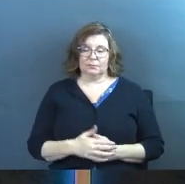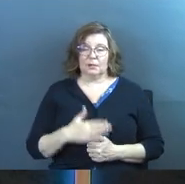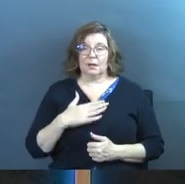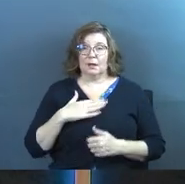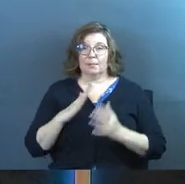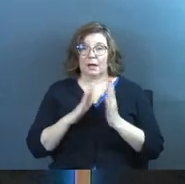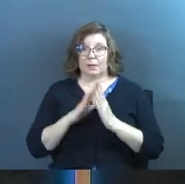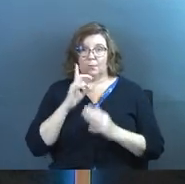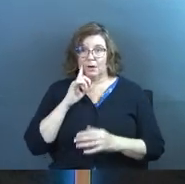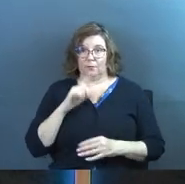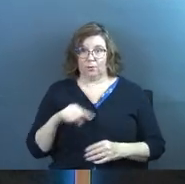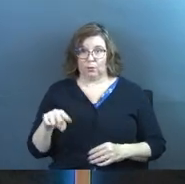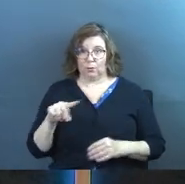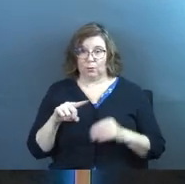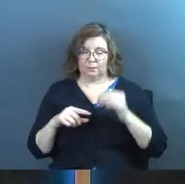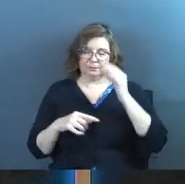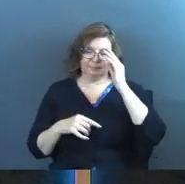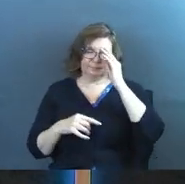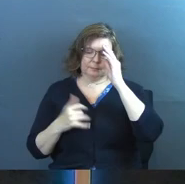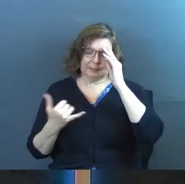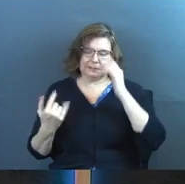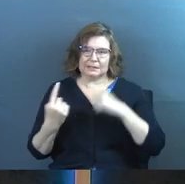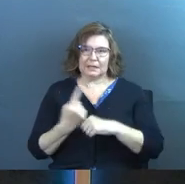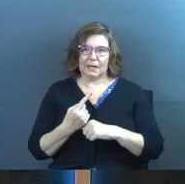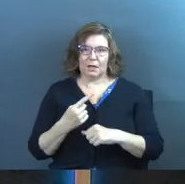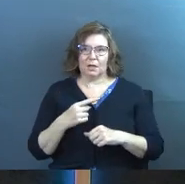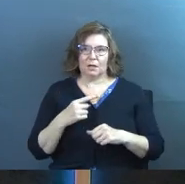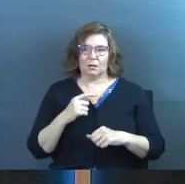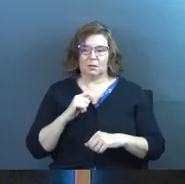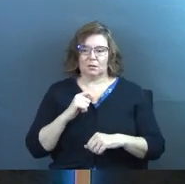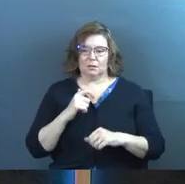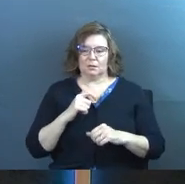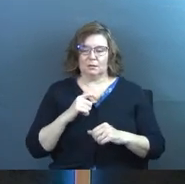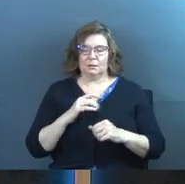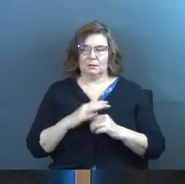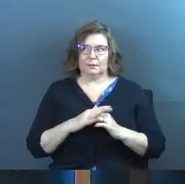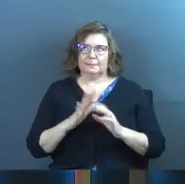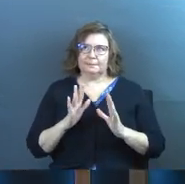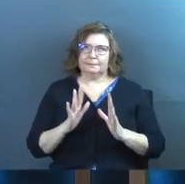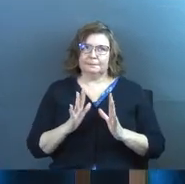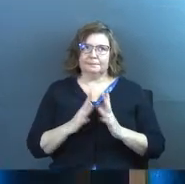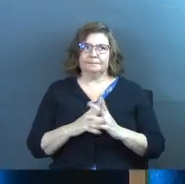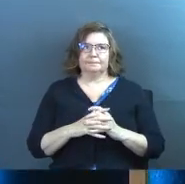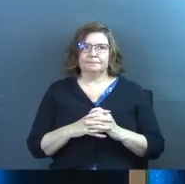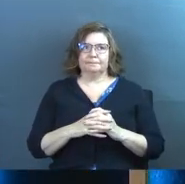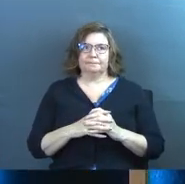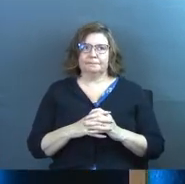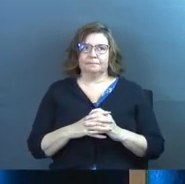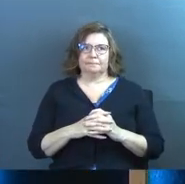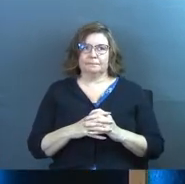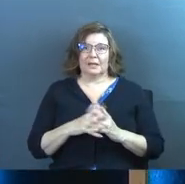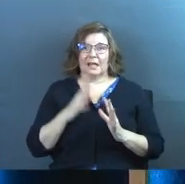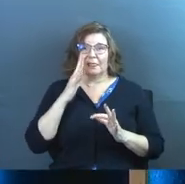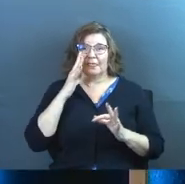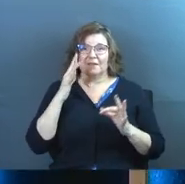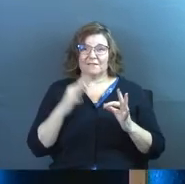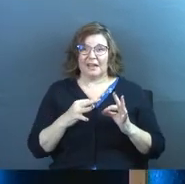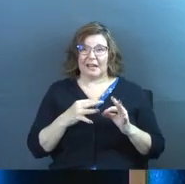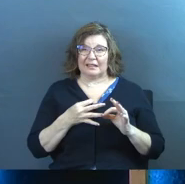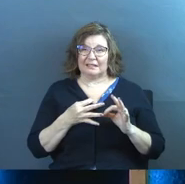My prayer for you is that today is a day that you set aside a faith that